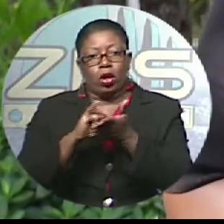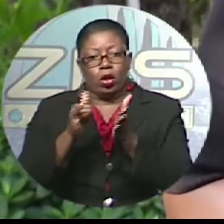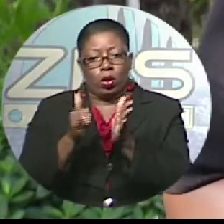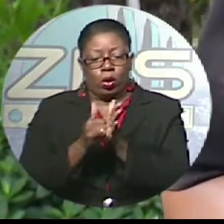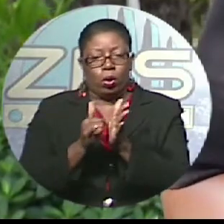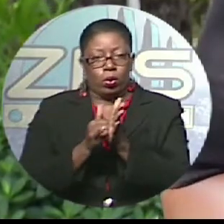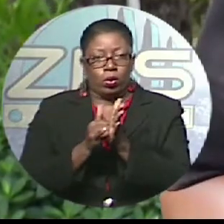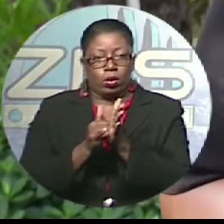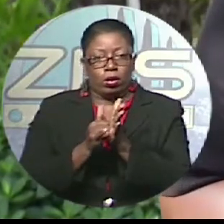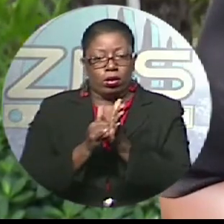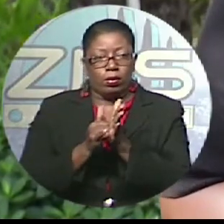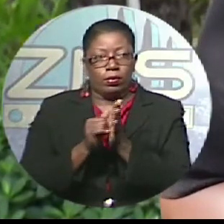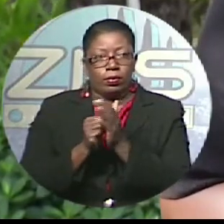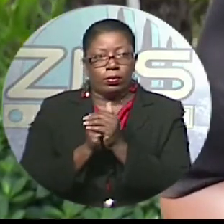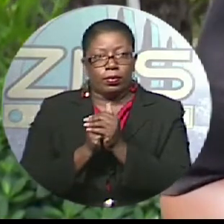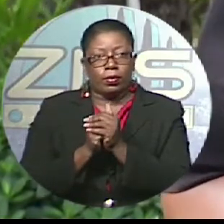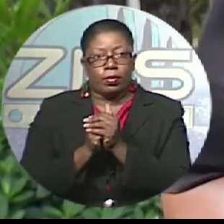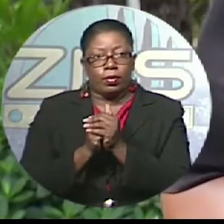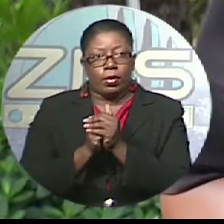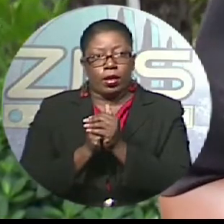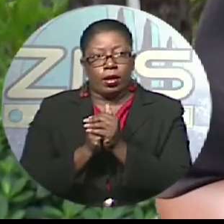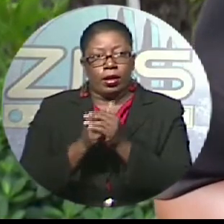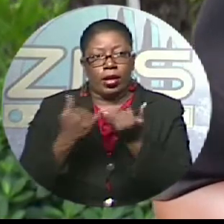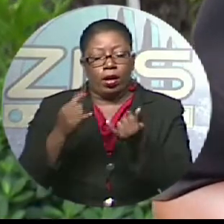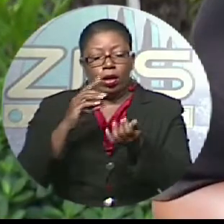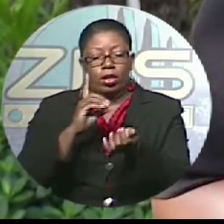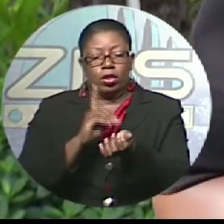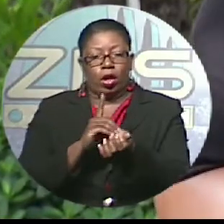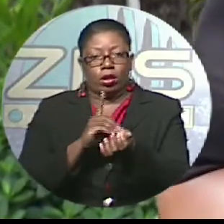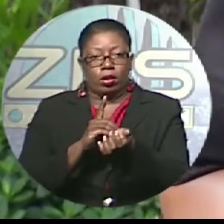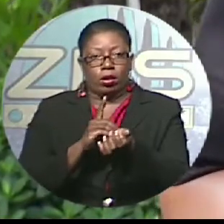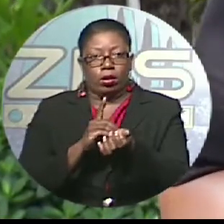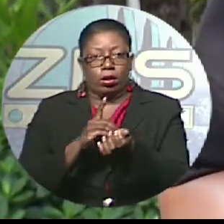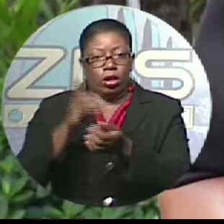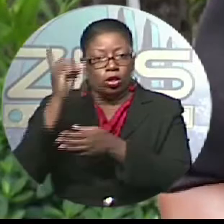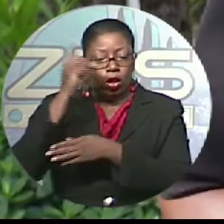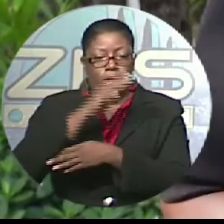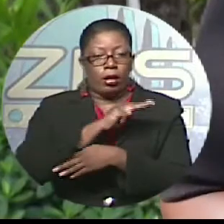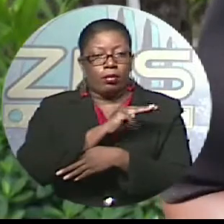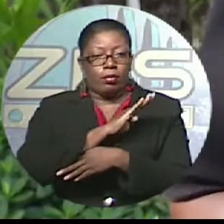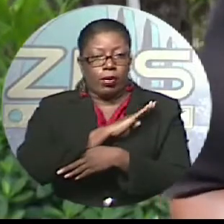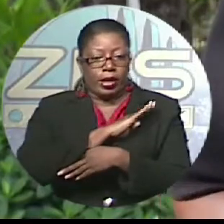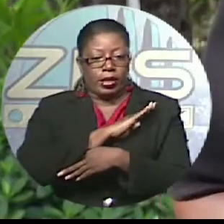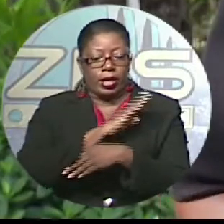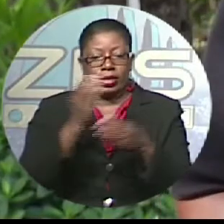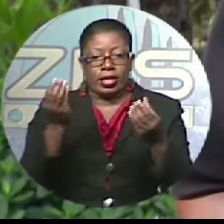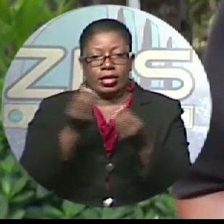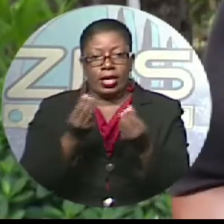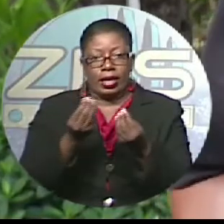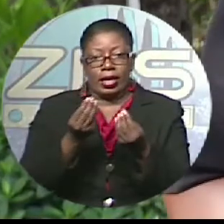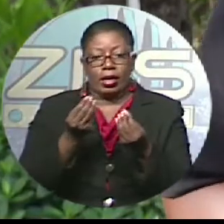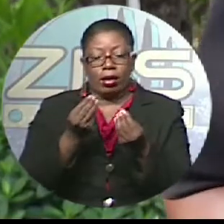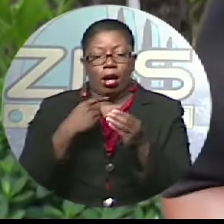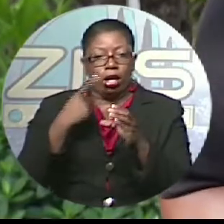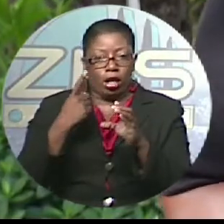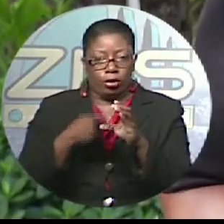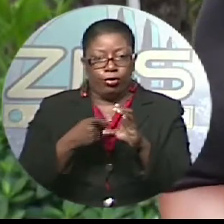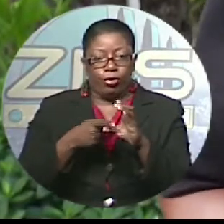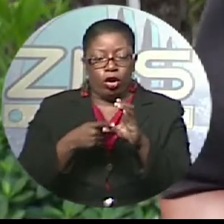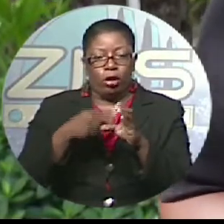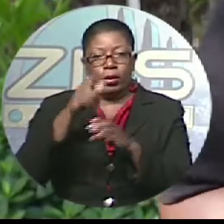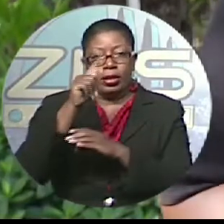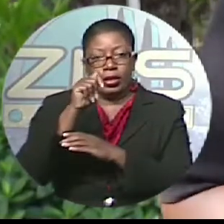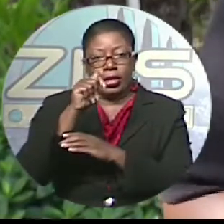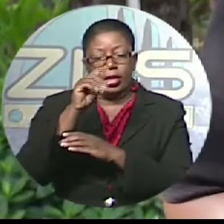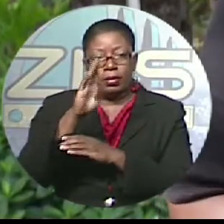And according to Deputy Chief Medical Officer Dr. DeLon Brennan, there have been no confirmed cases of TB at the prison, but